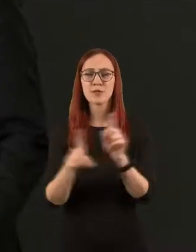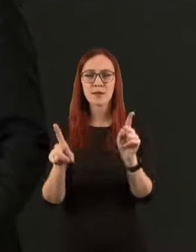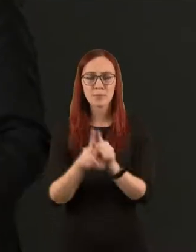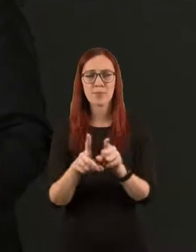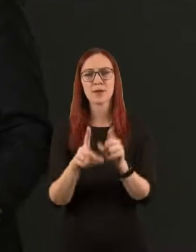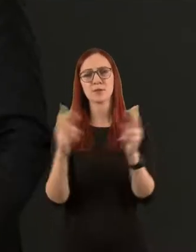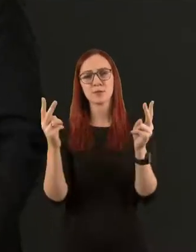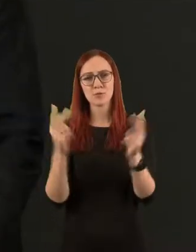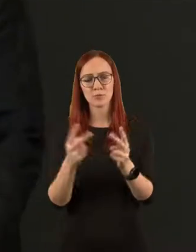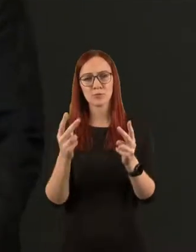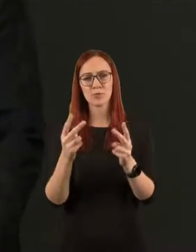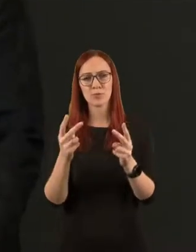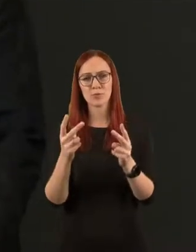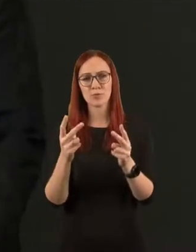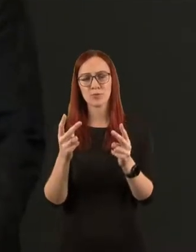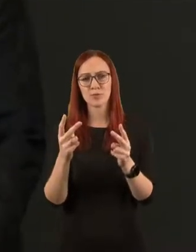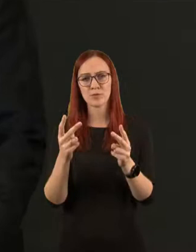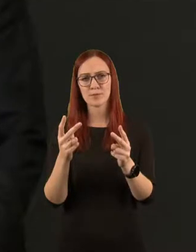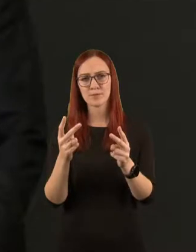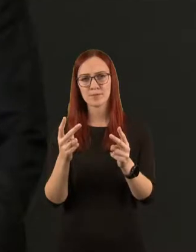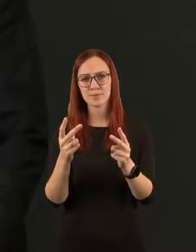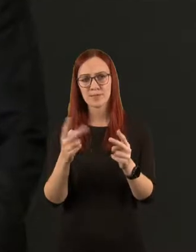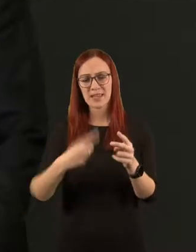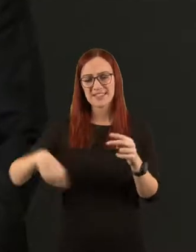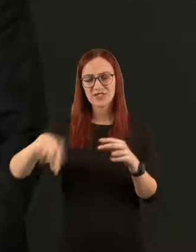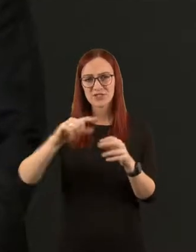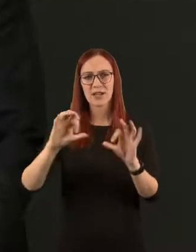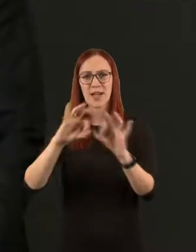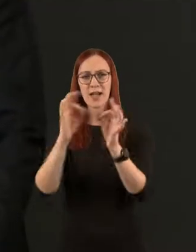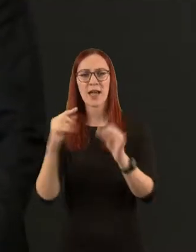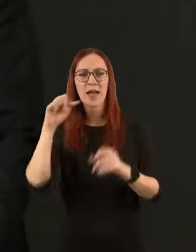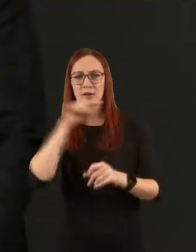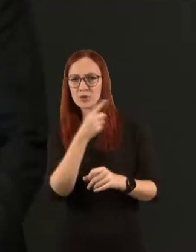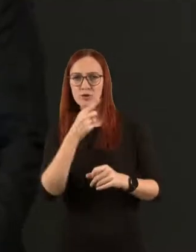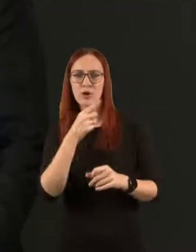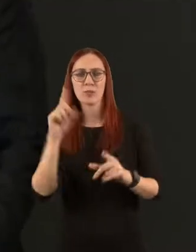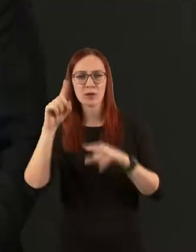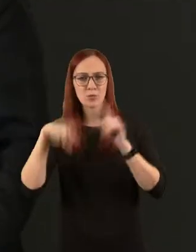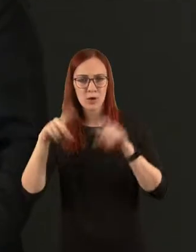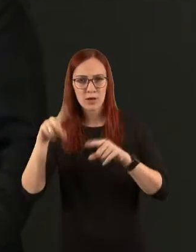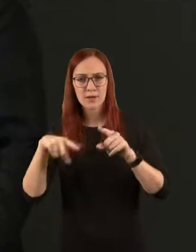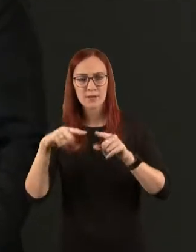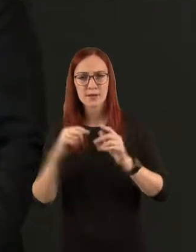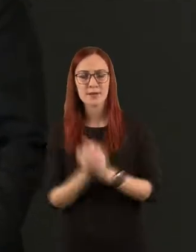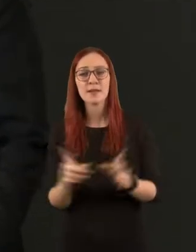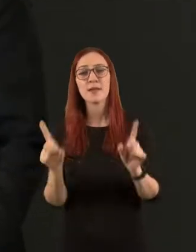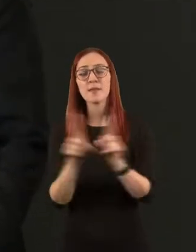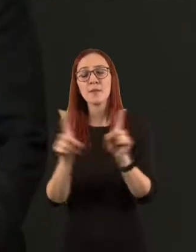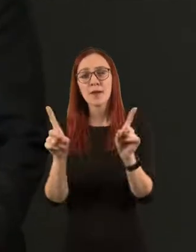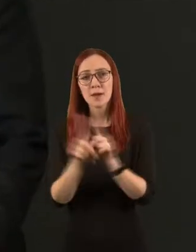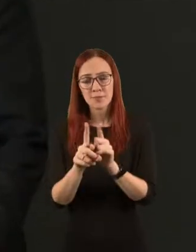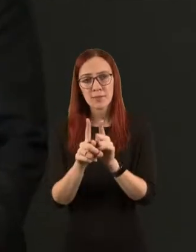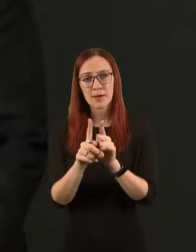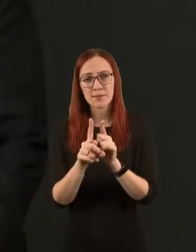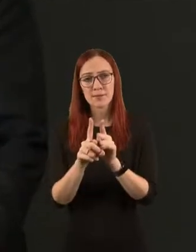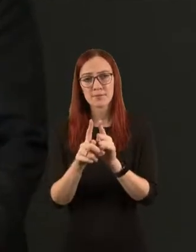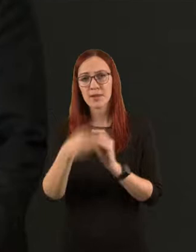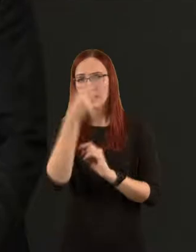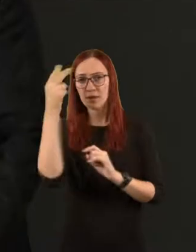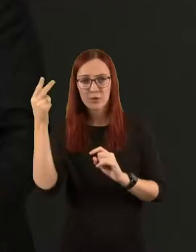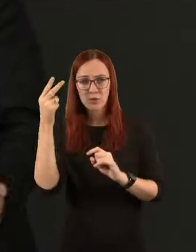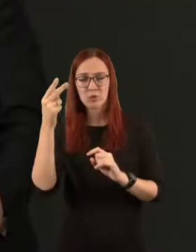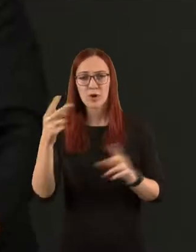decision-making. For our part, the OECD is working to support ambitious, effective, and measurable climate